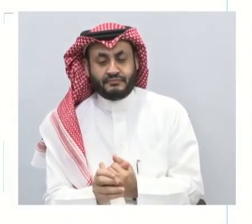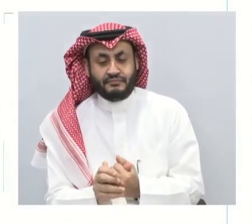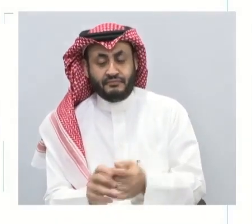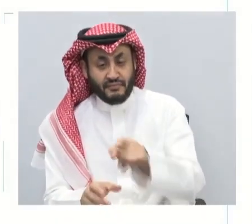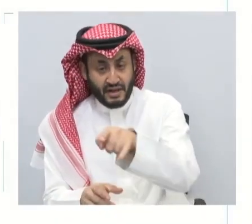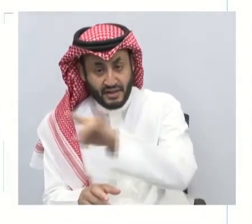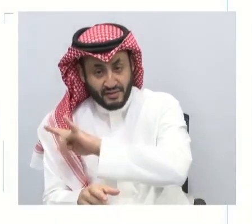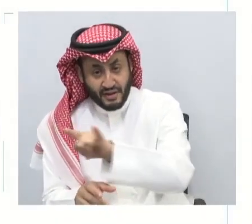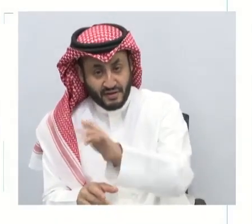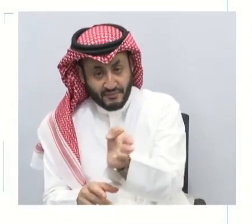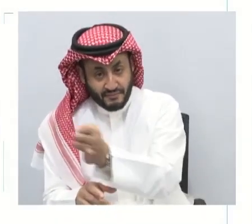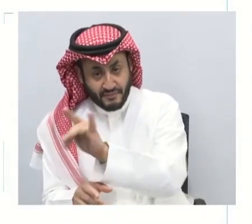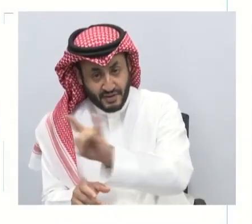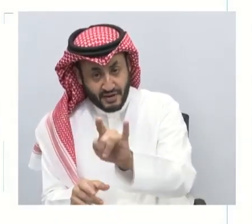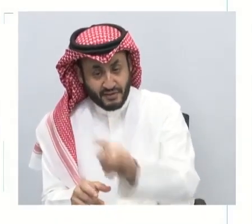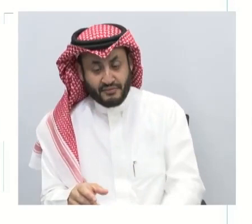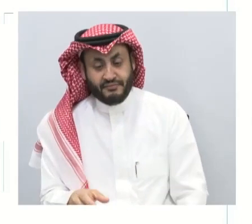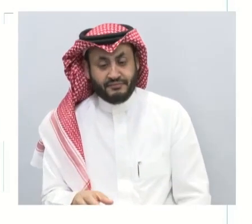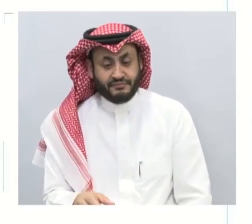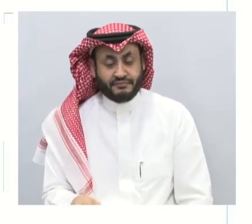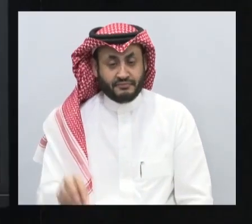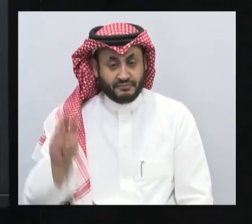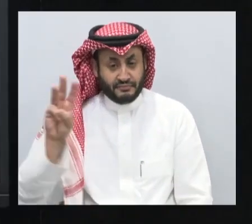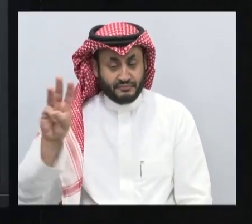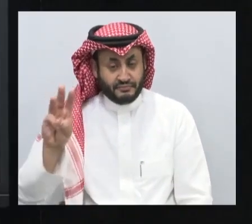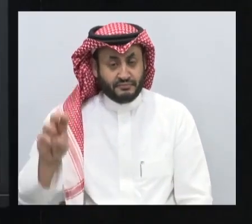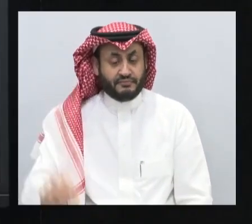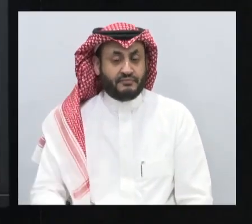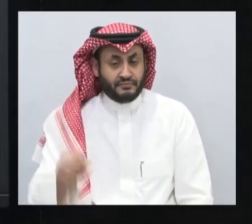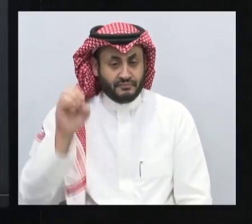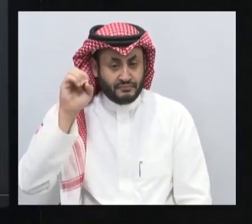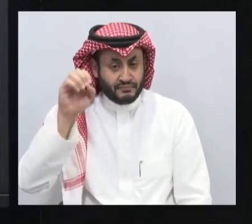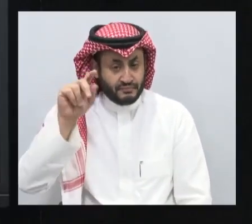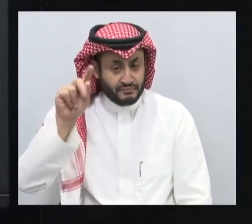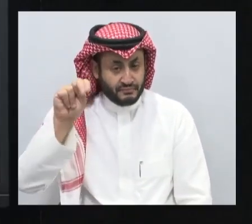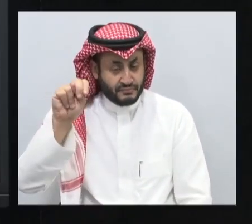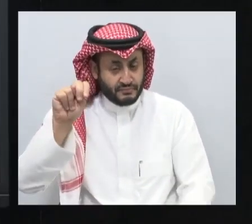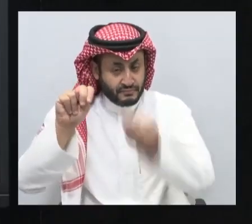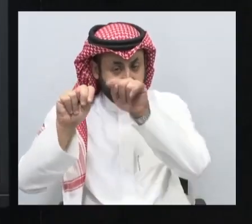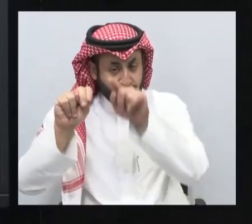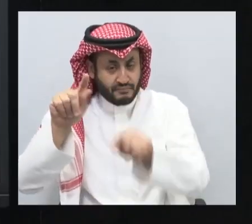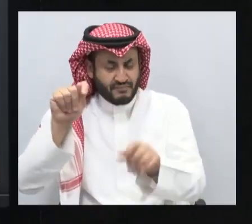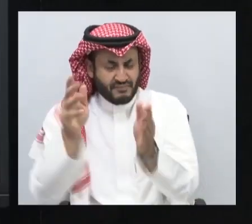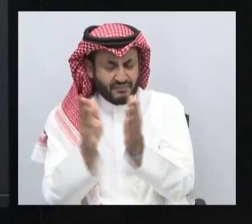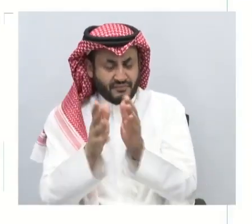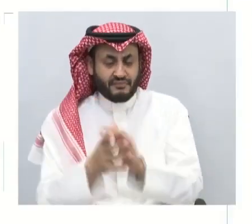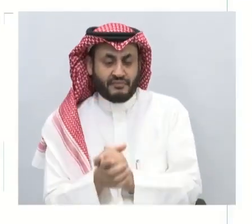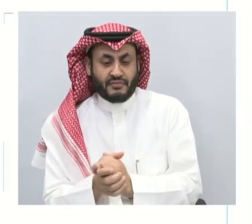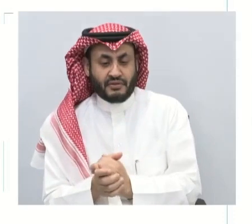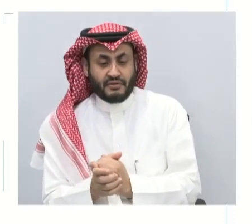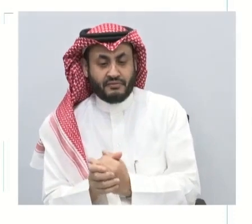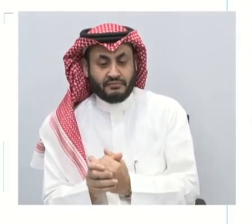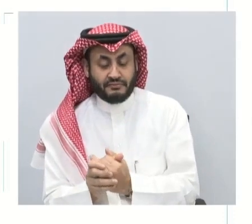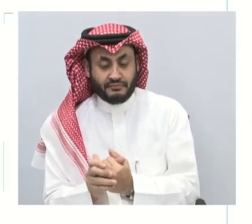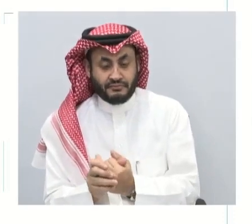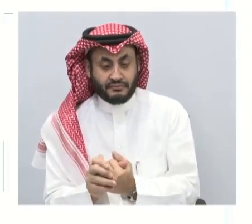won't travel, I won't travel, he won't travel, and so on with all the pronouns. Okay, also